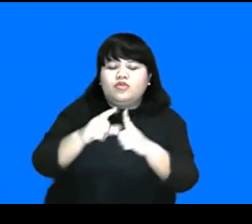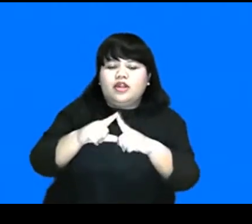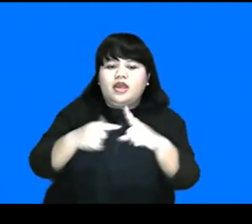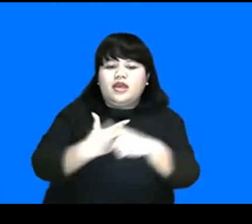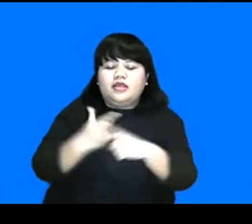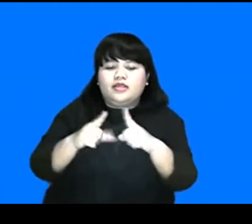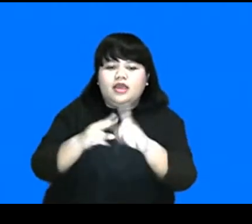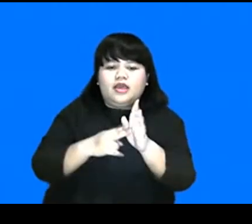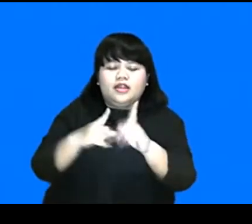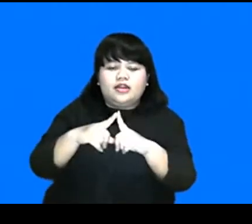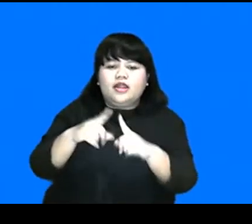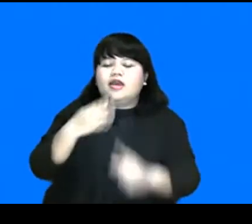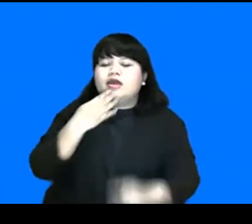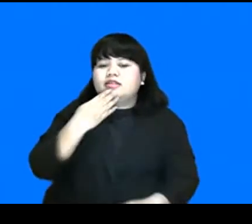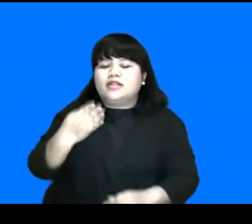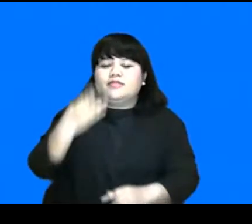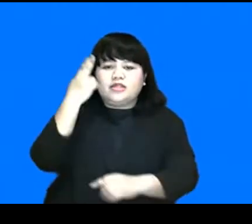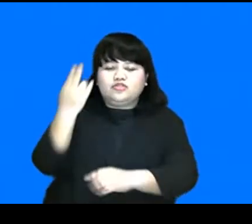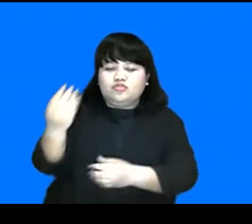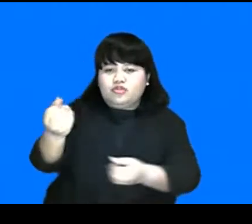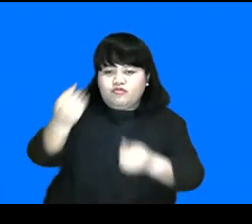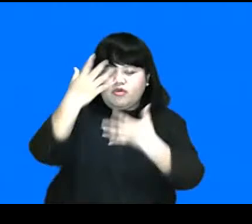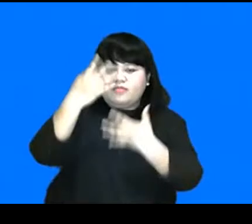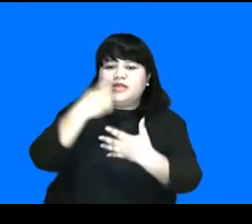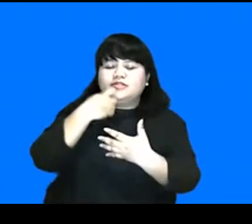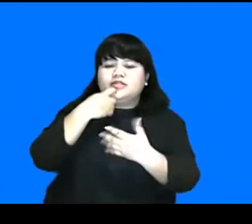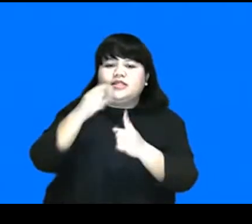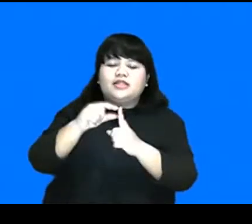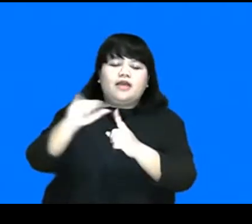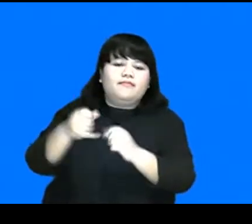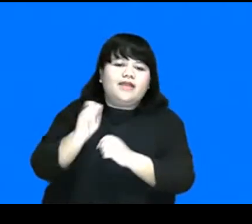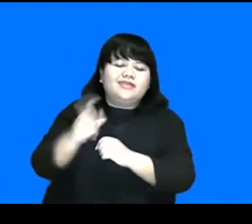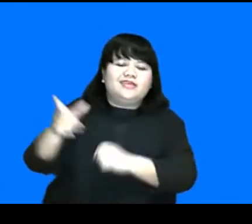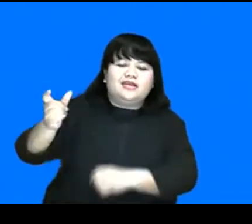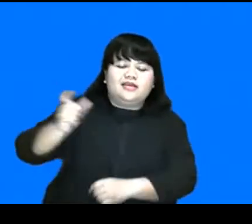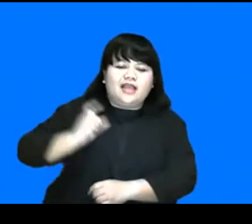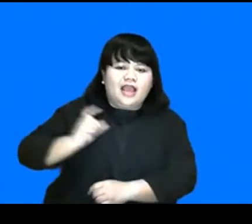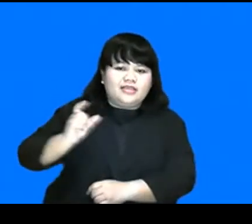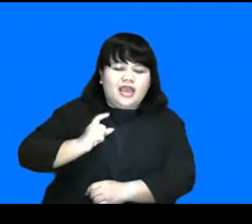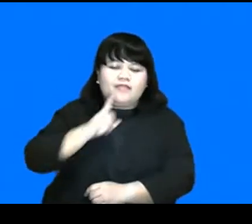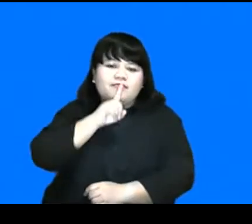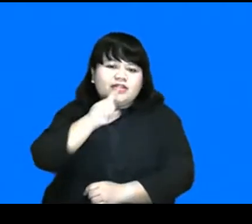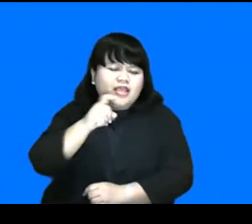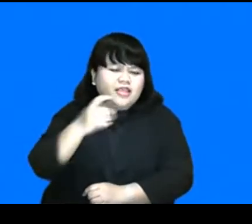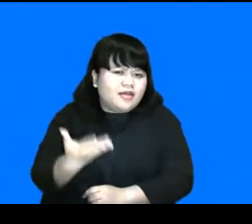the wealth tax here. So my question is,